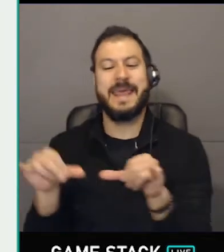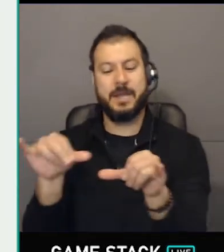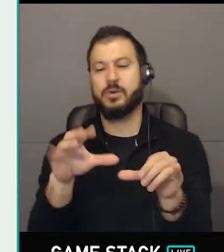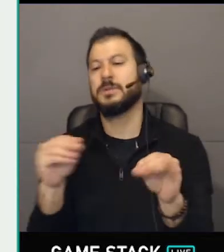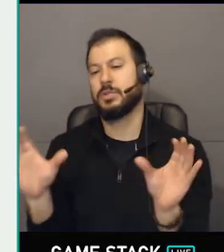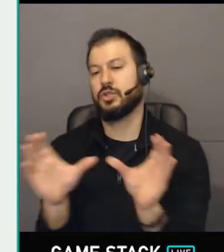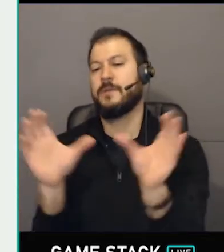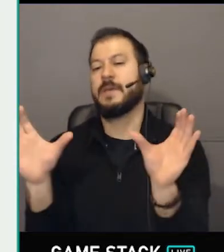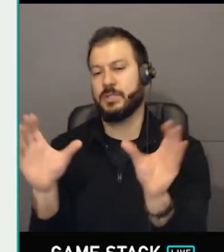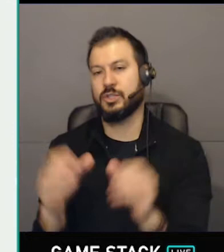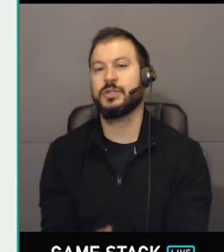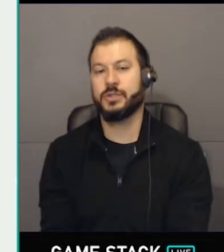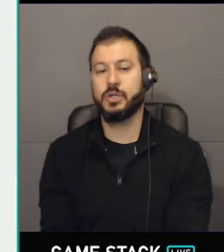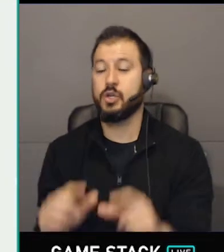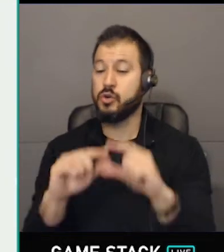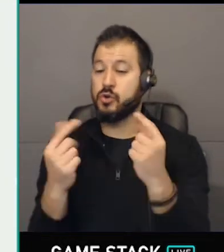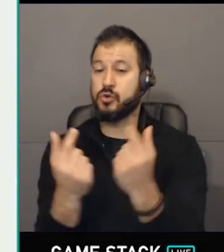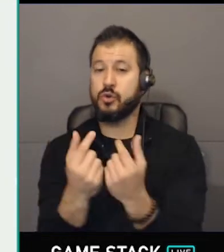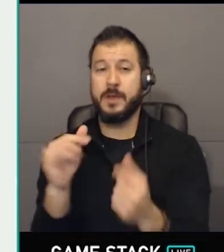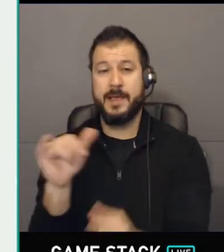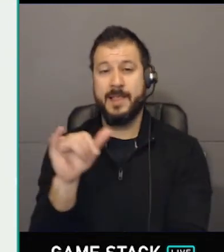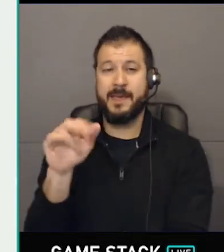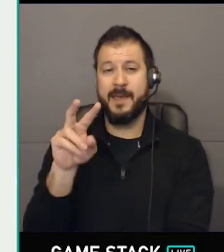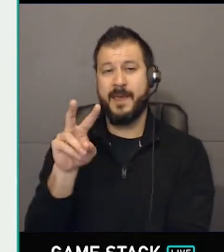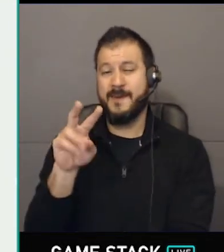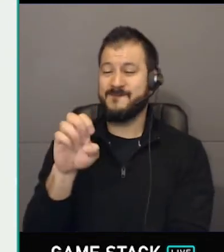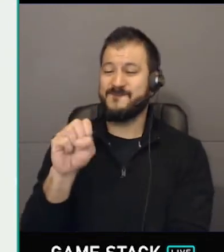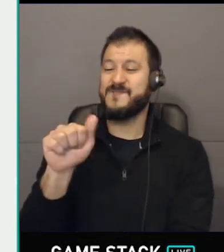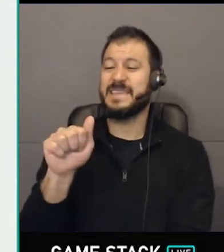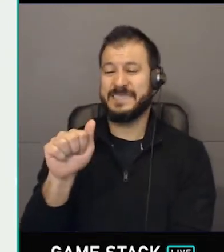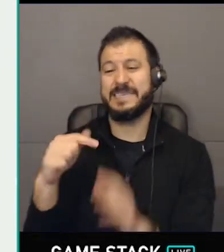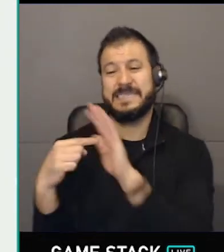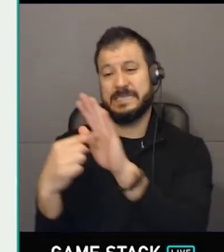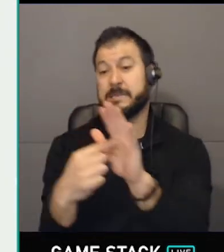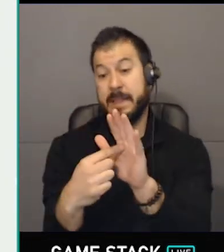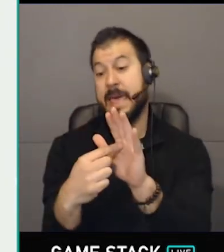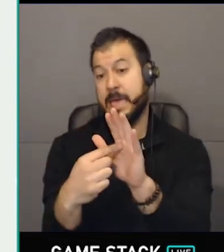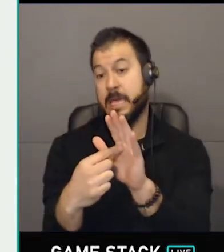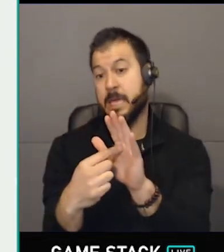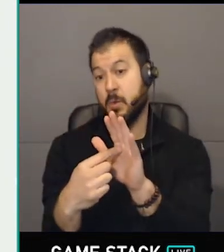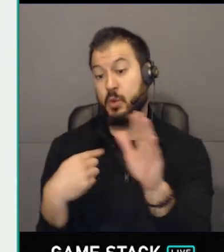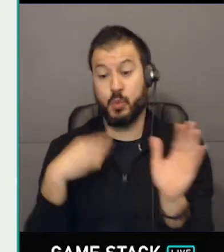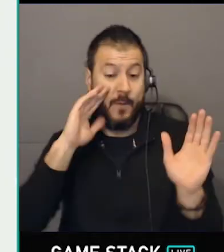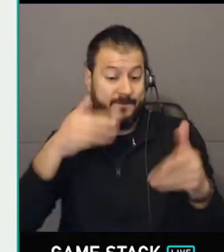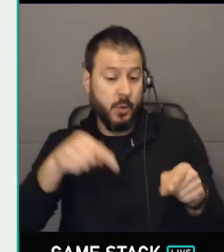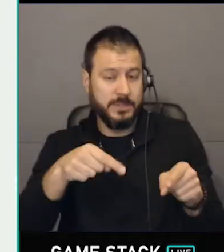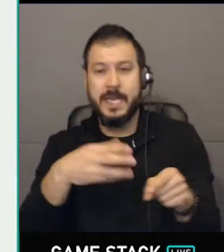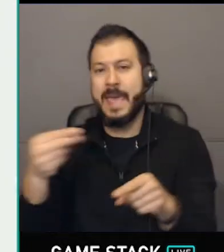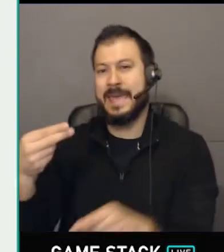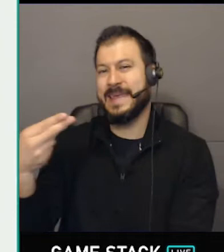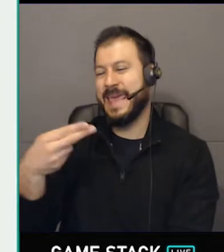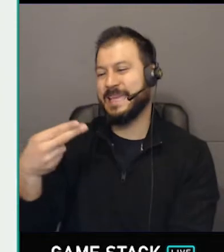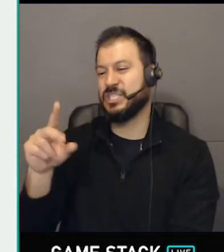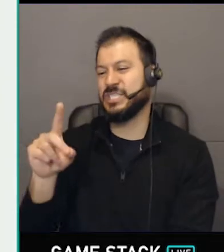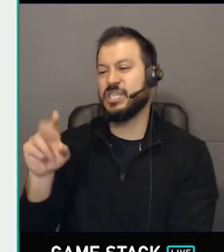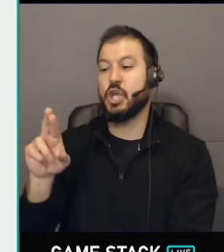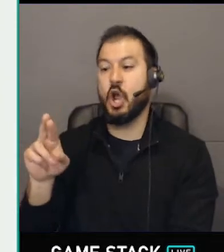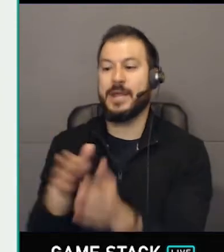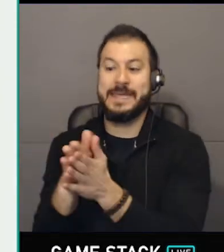This includes groups like VESA Display HDR, which will be the focus of this session, and the HDR Gaming Interest Group.